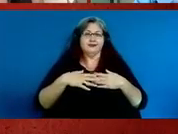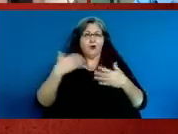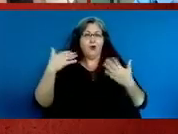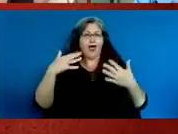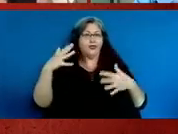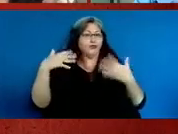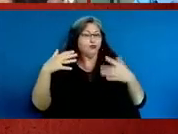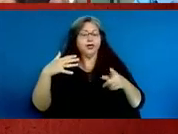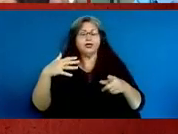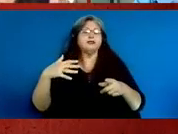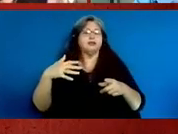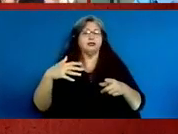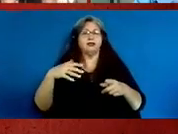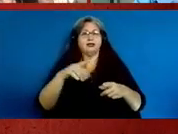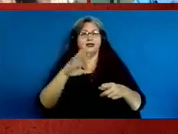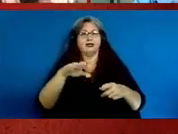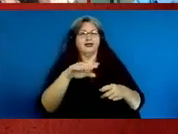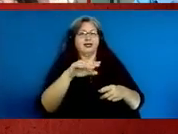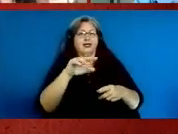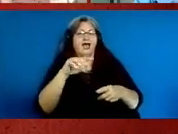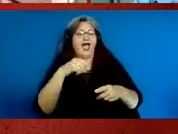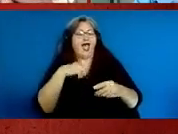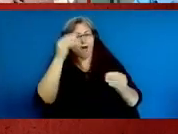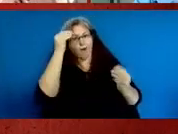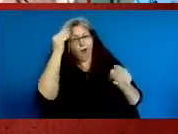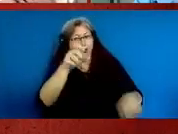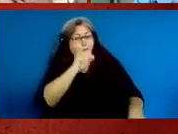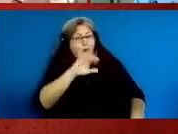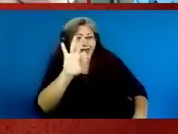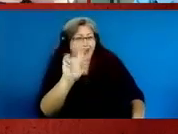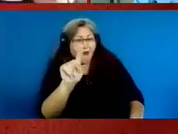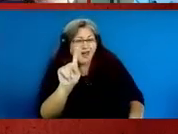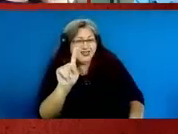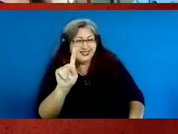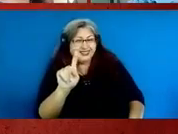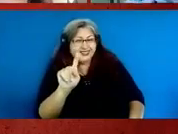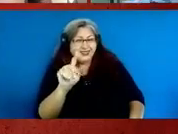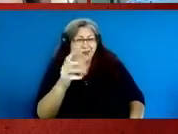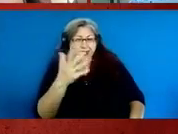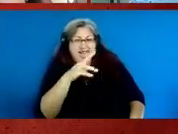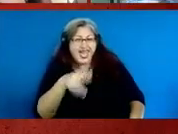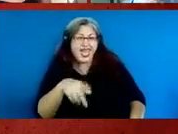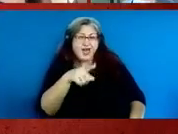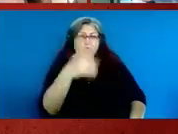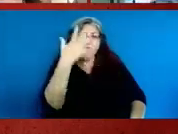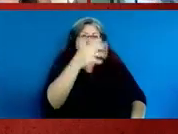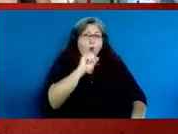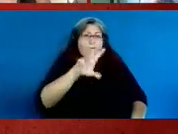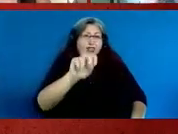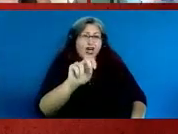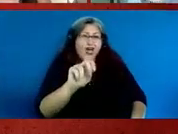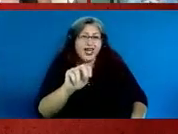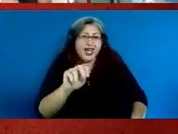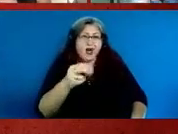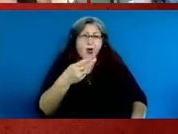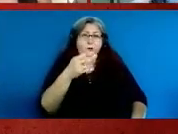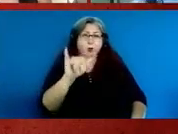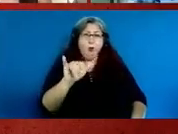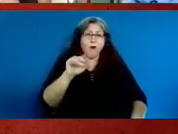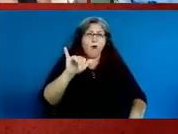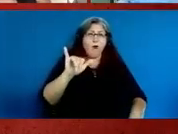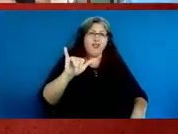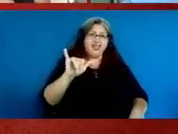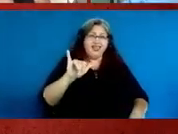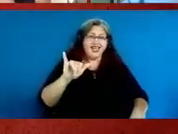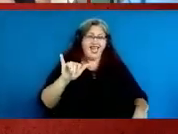it's just James, so amazing. It blows my mind. You're 91. What the hell? I know, you look 30. Holy moly.